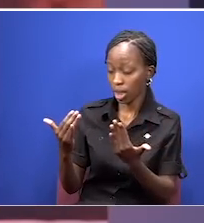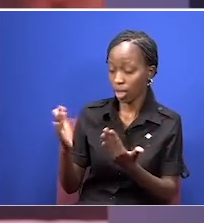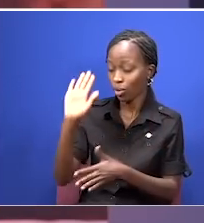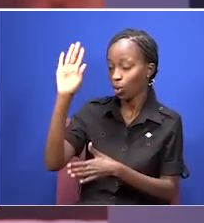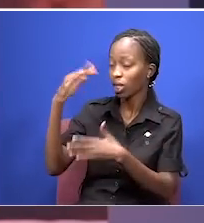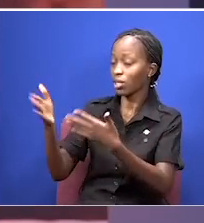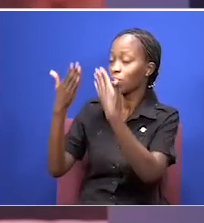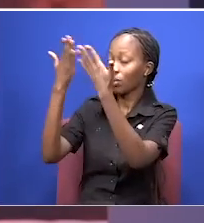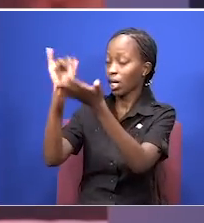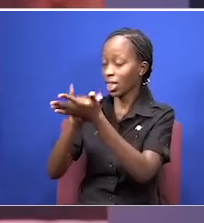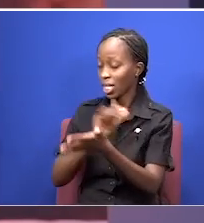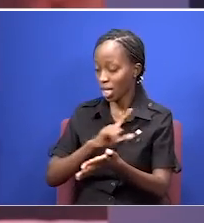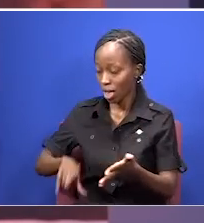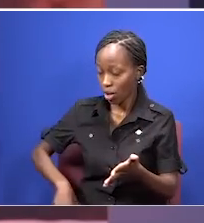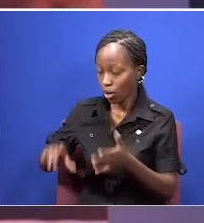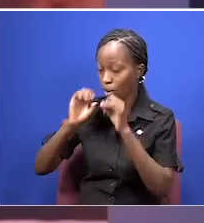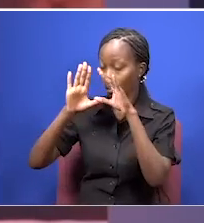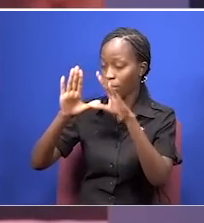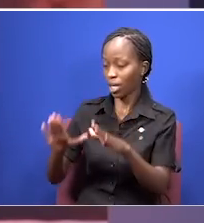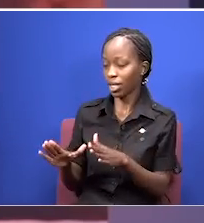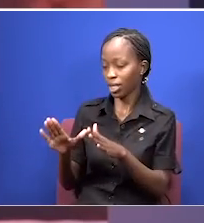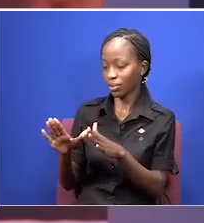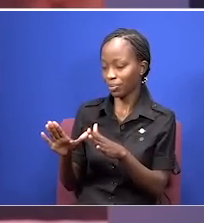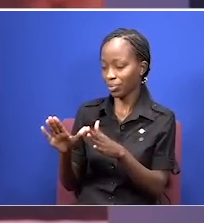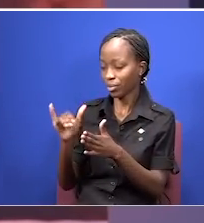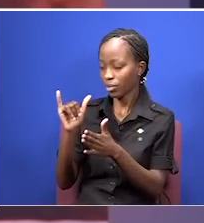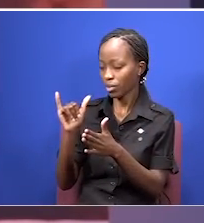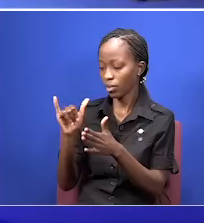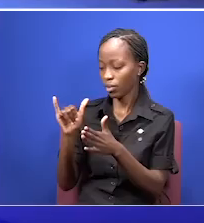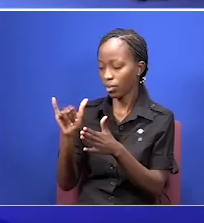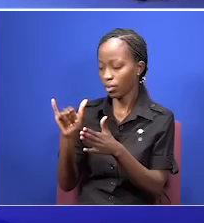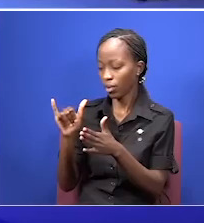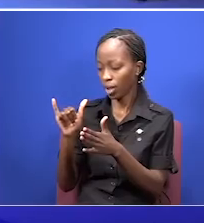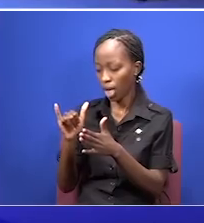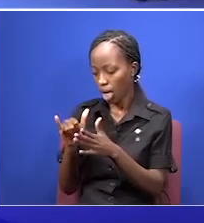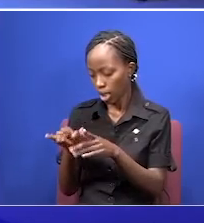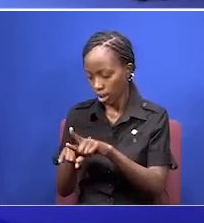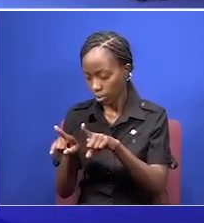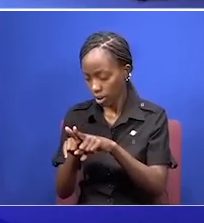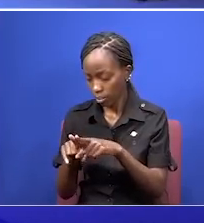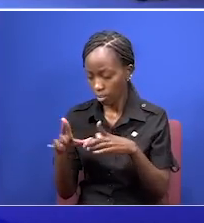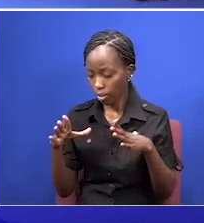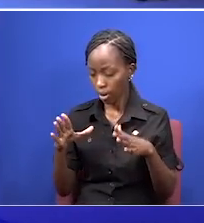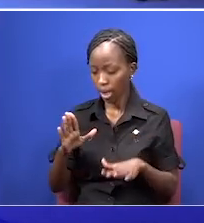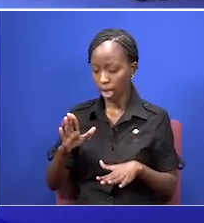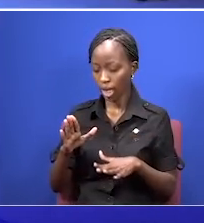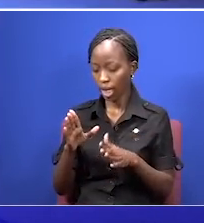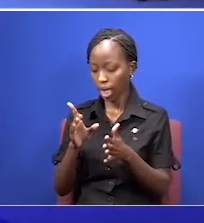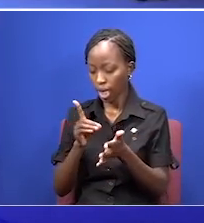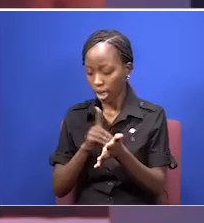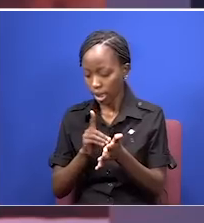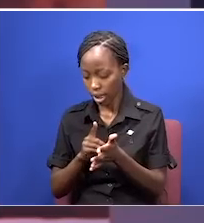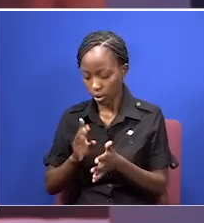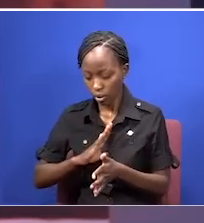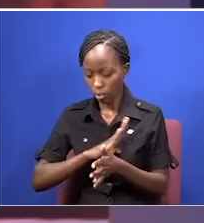today that lord you'll bless it that you'll cause the deacon board whose seat and decide on how these